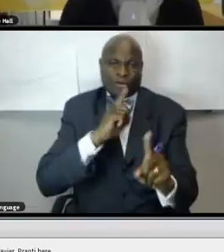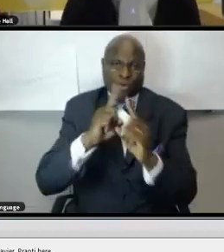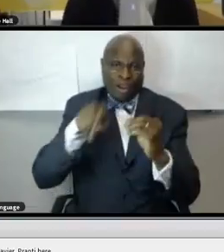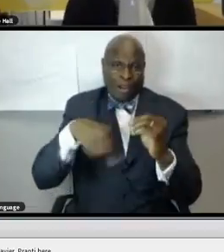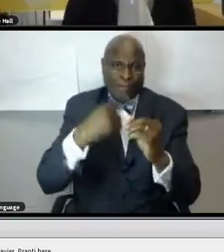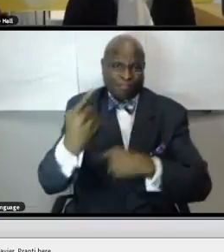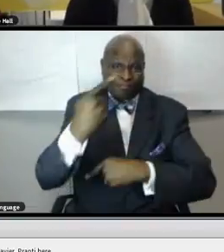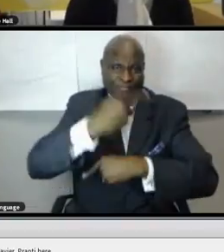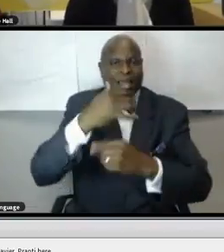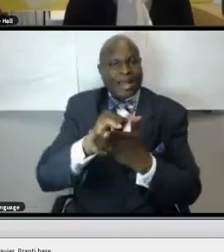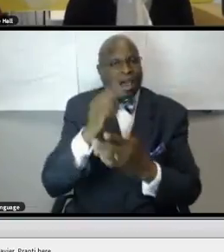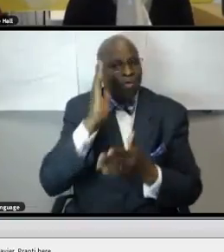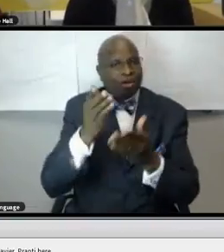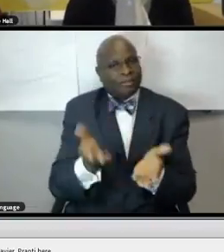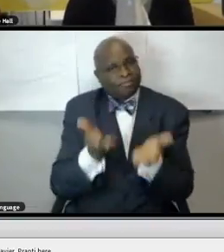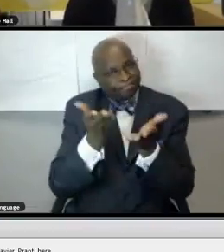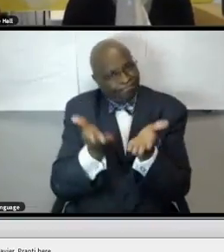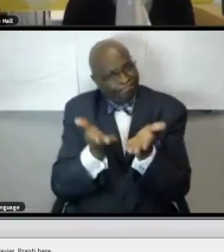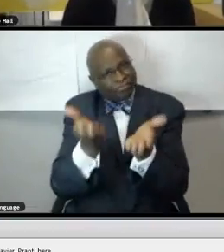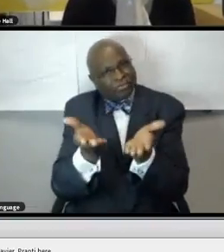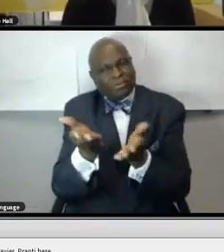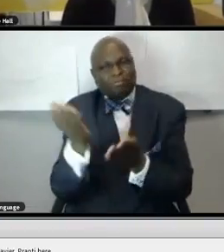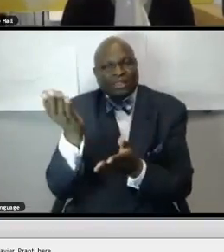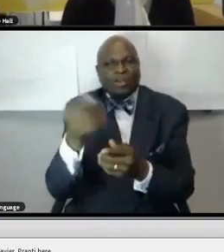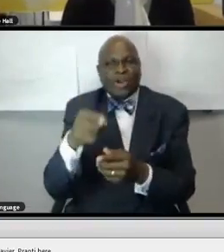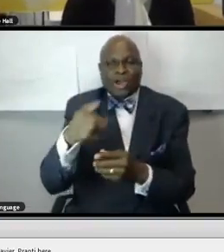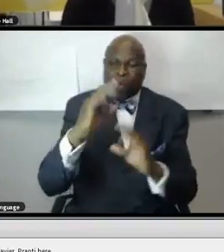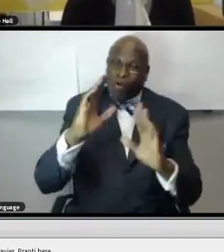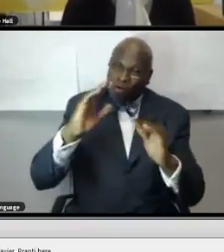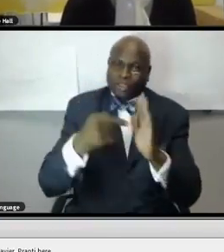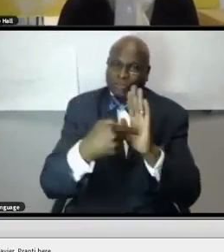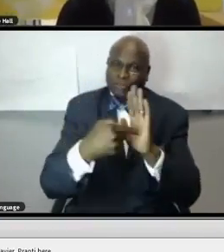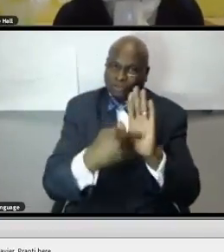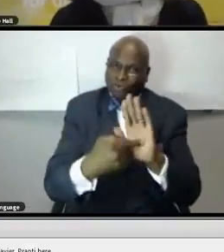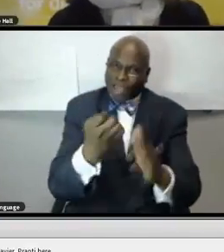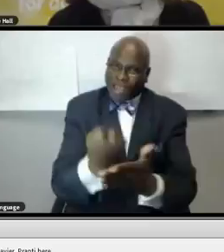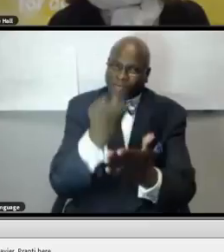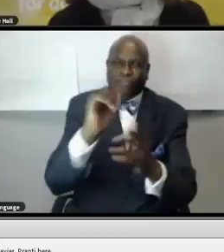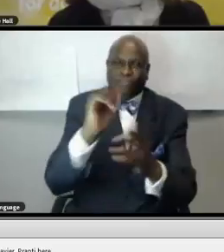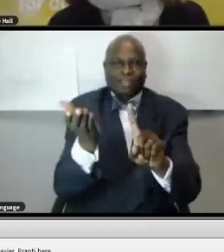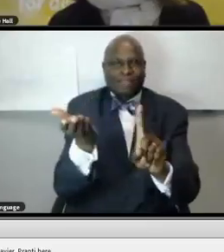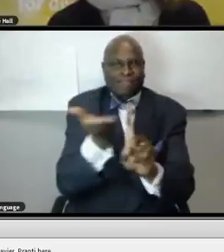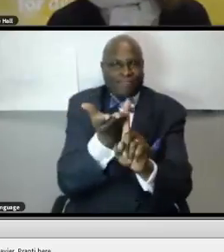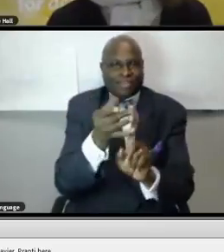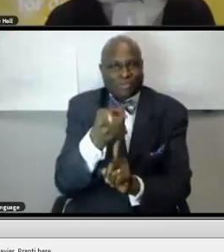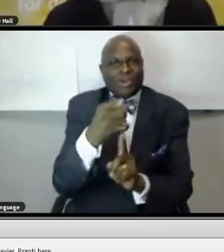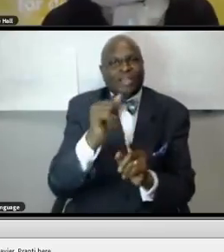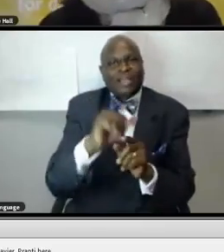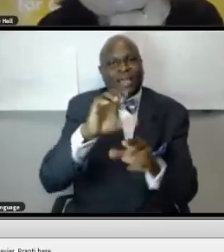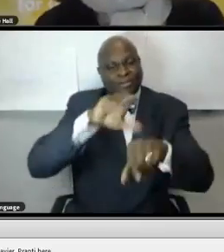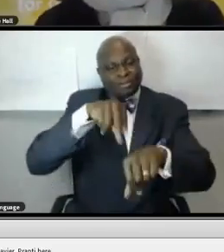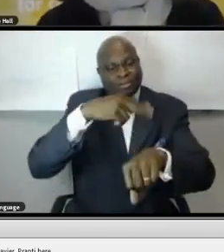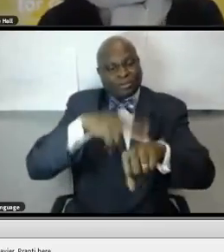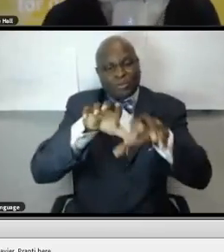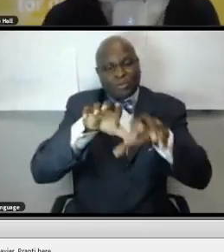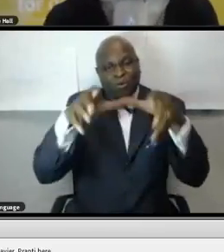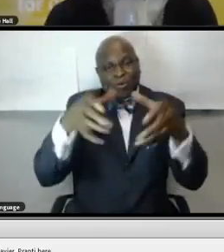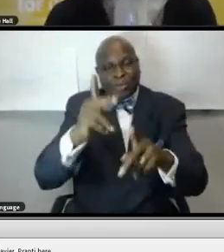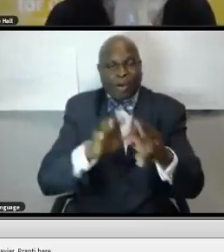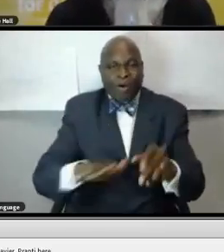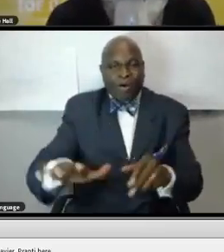today, and I'm going to submit to you and hopefully show you evidence to convince you that Indigenous peoples around the world